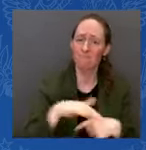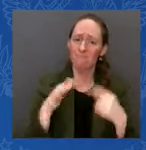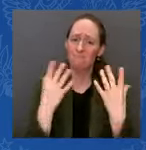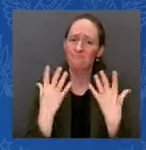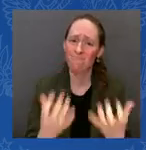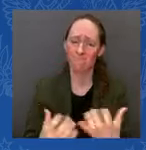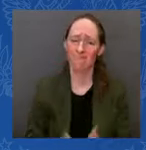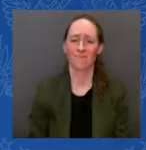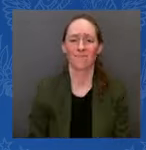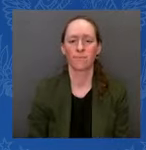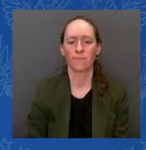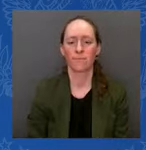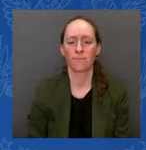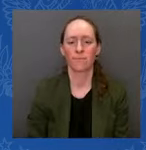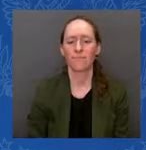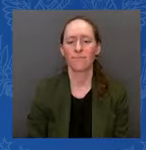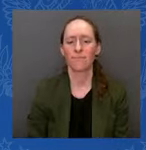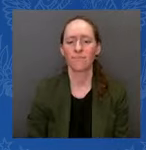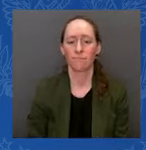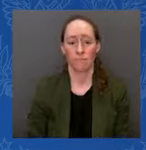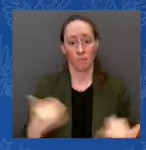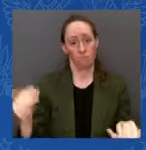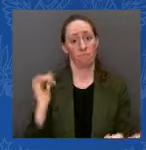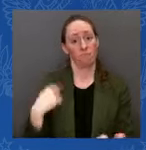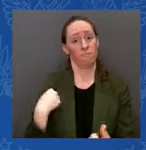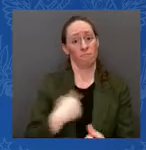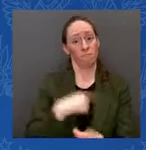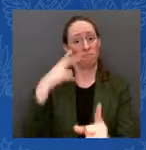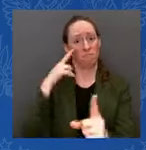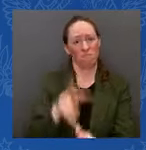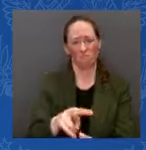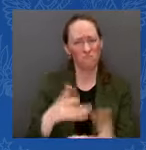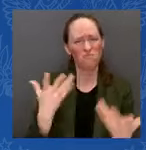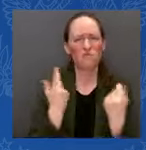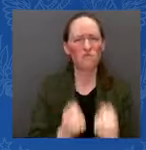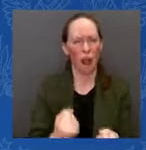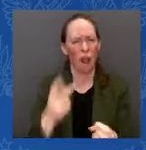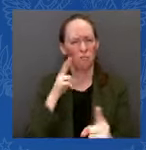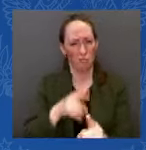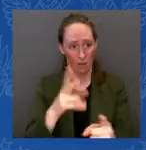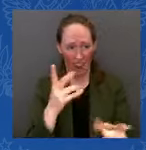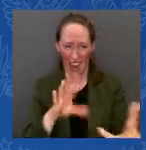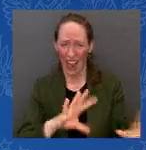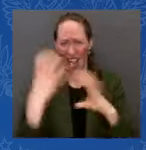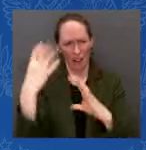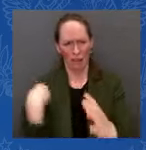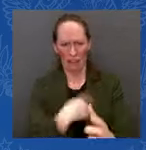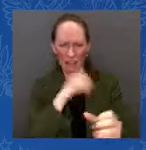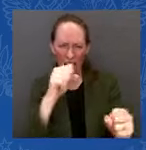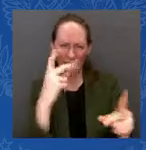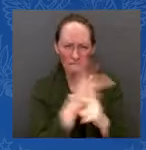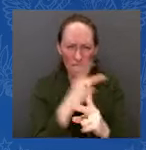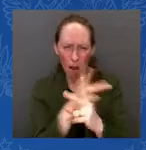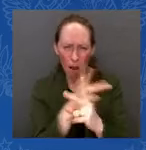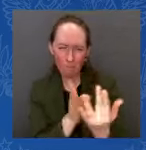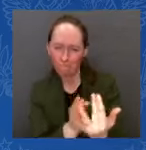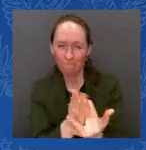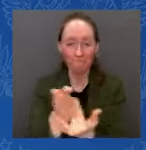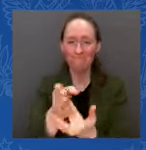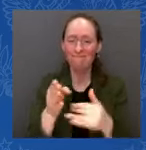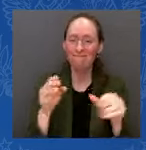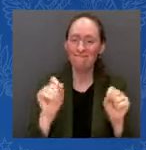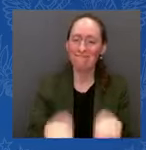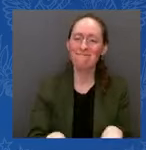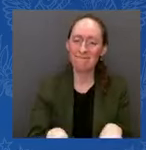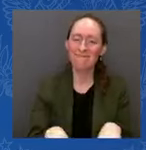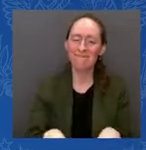today and tomorrow, together, together. So I thank you again, Prime Minister Albanese, Prime